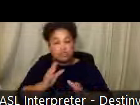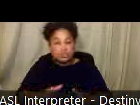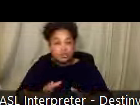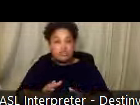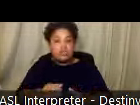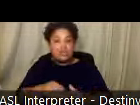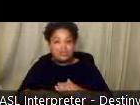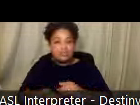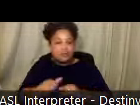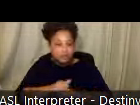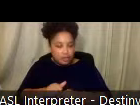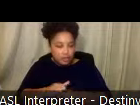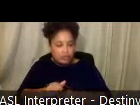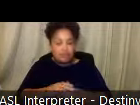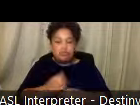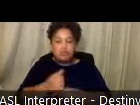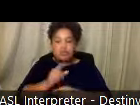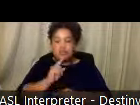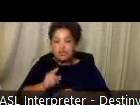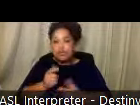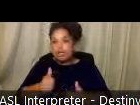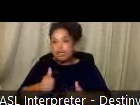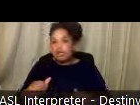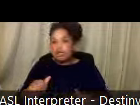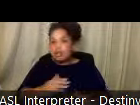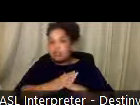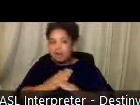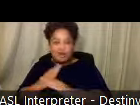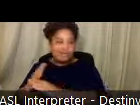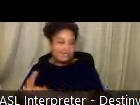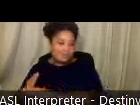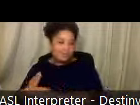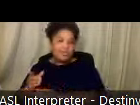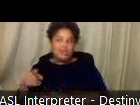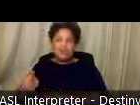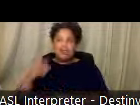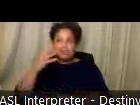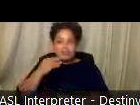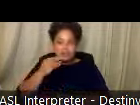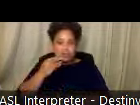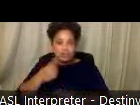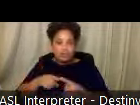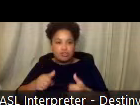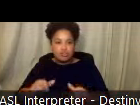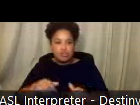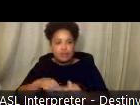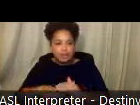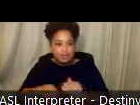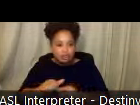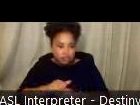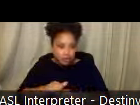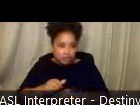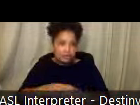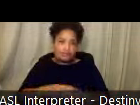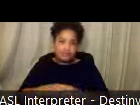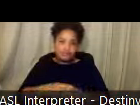and helping them address any barriers that they encounter while trying to access training.